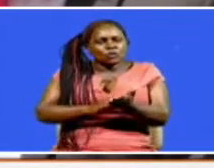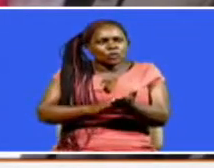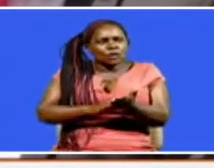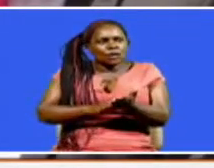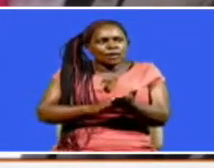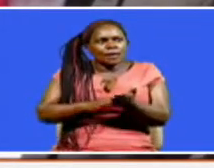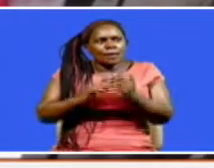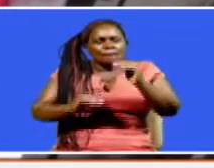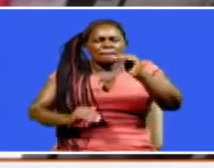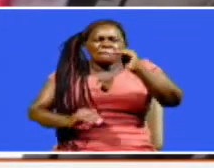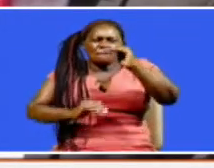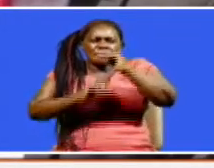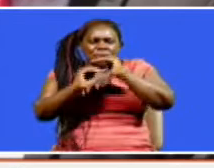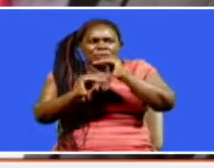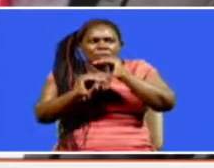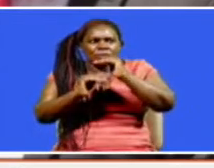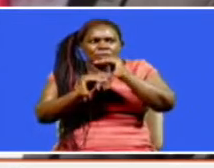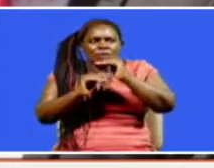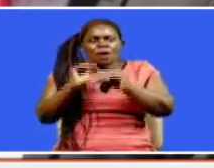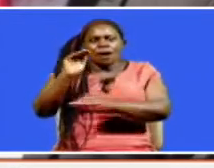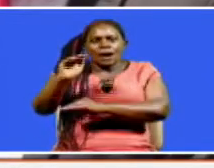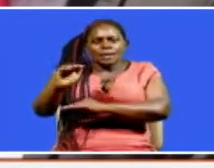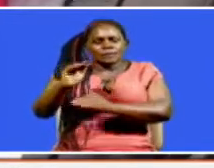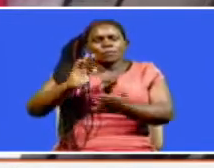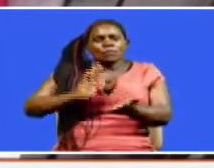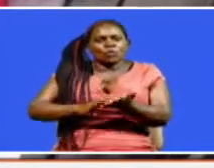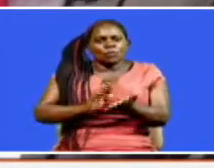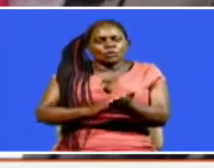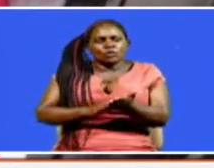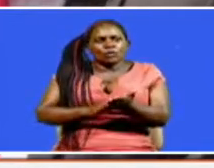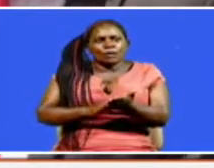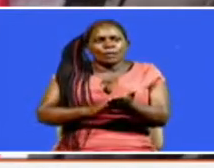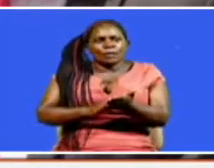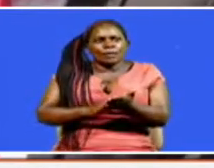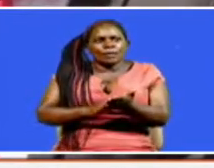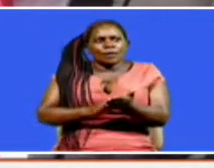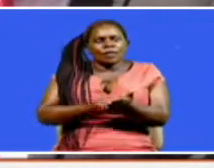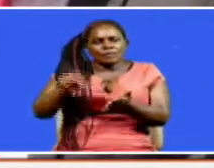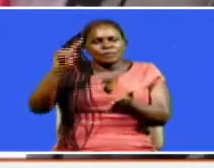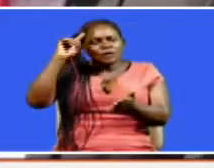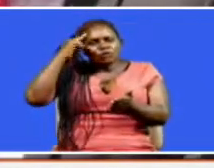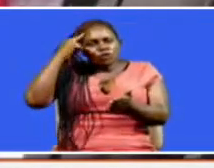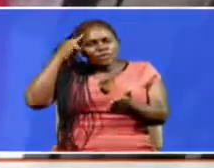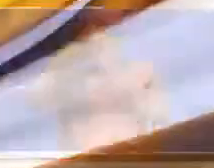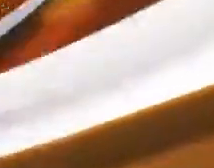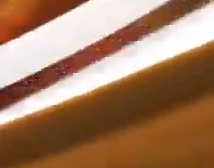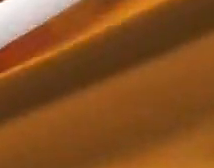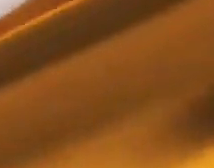bare minimums, but we are calling them proposals for consideration.